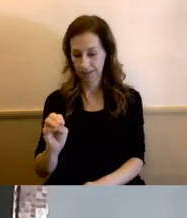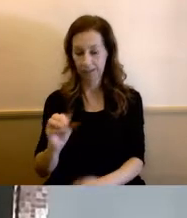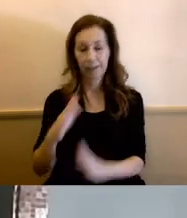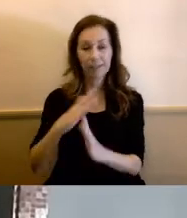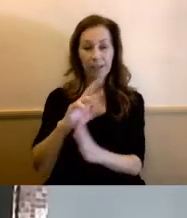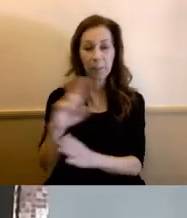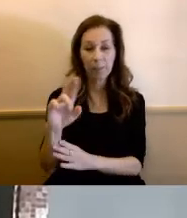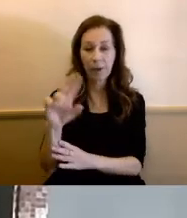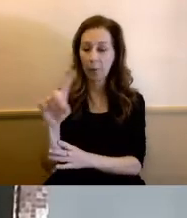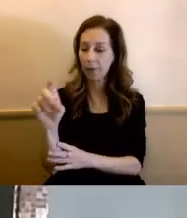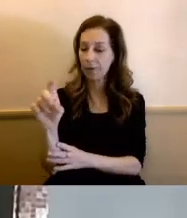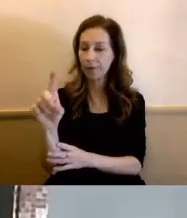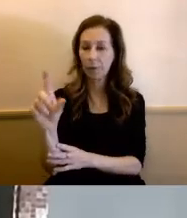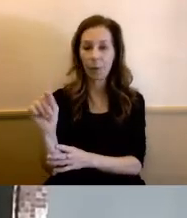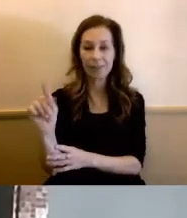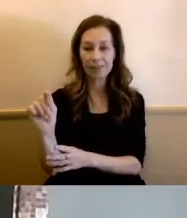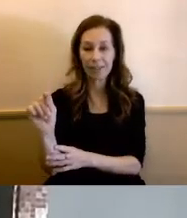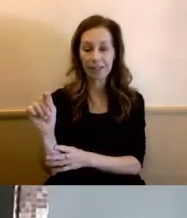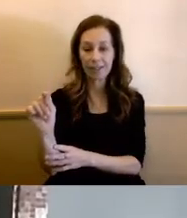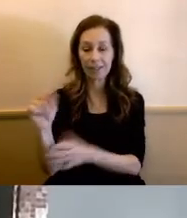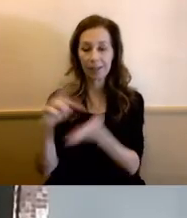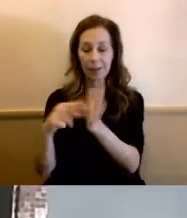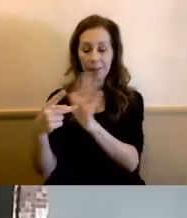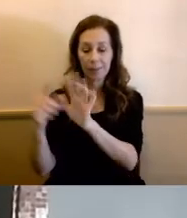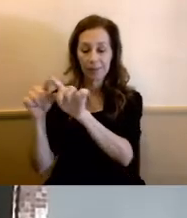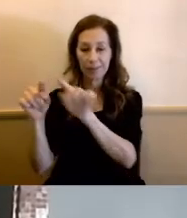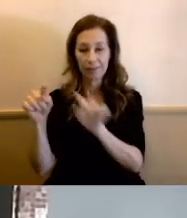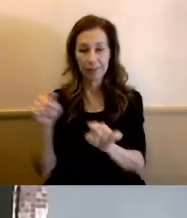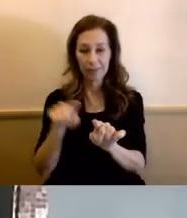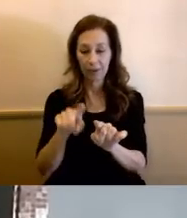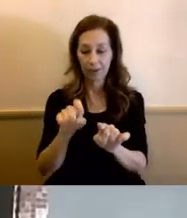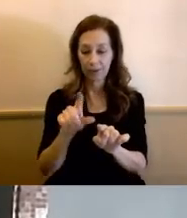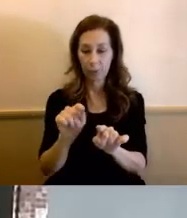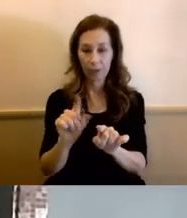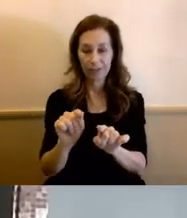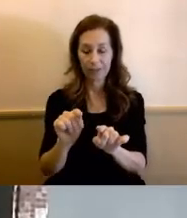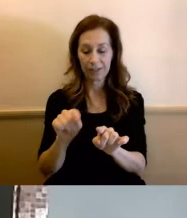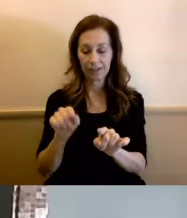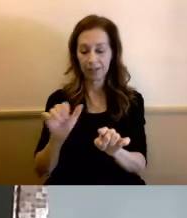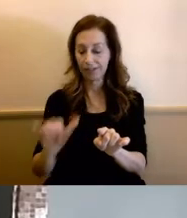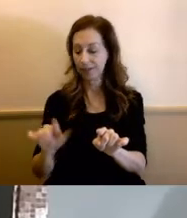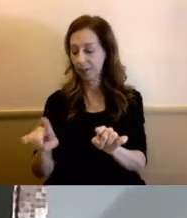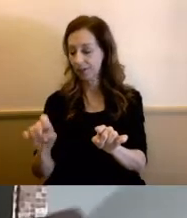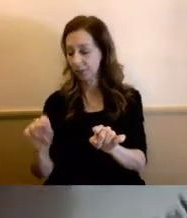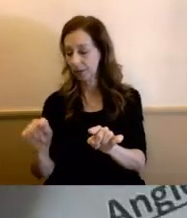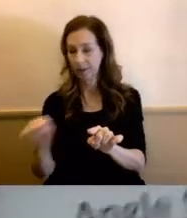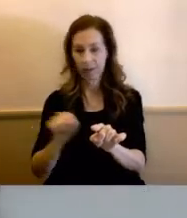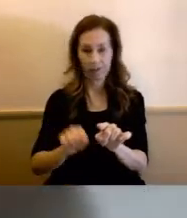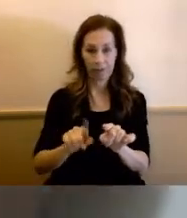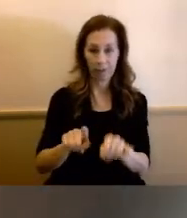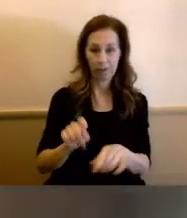degrees, it corresponds to this one. This 120 corresponds to this one. Okay.